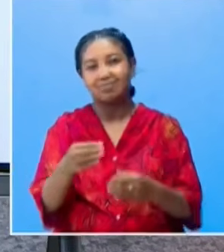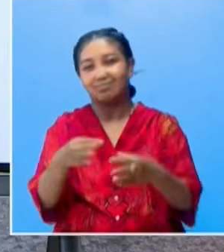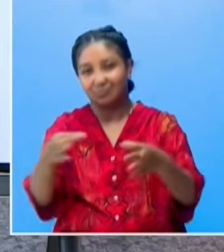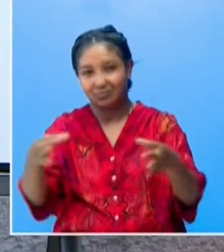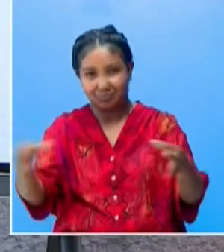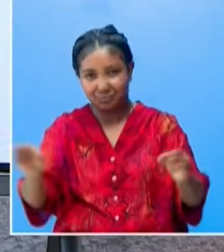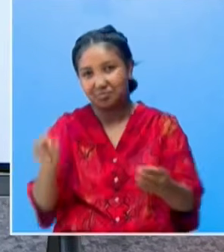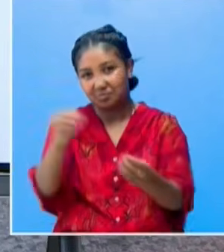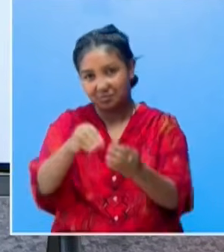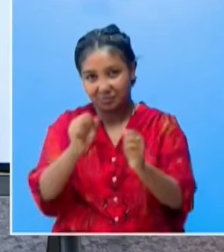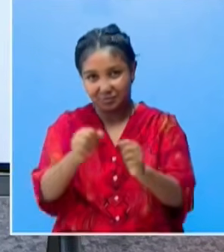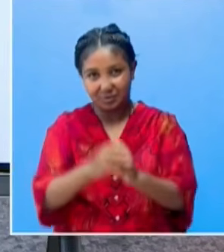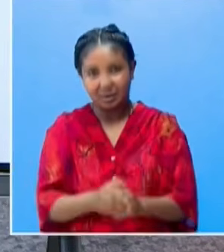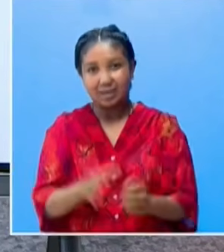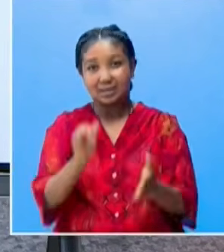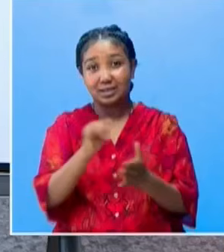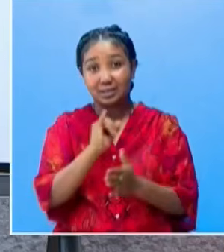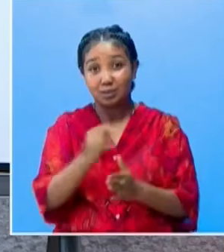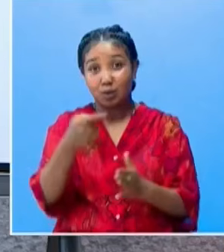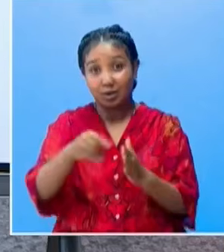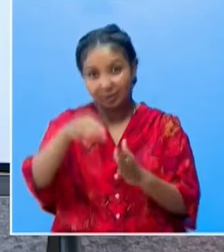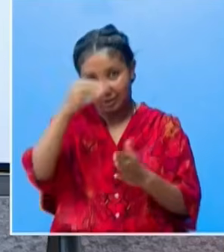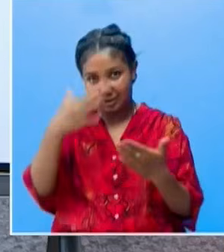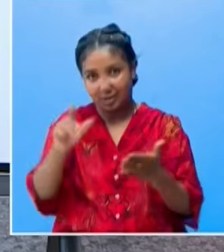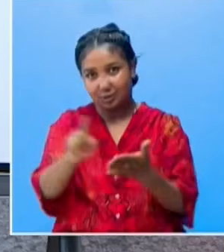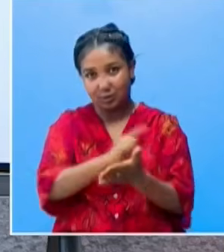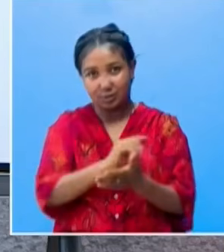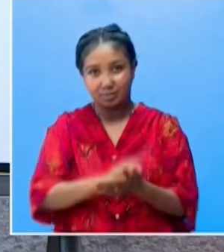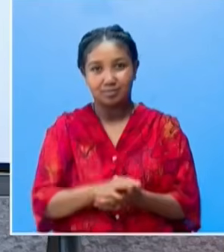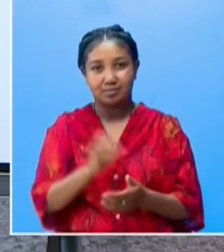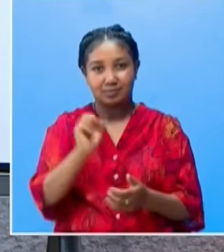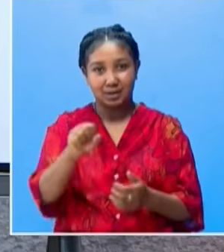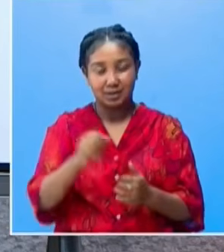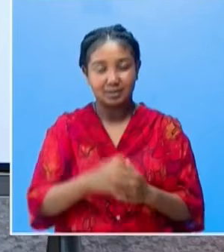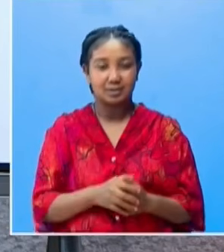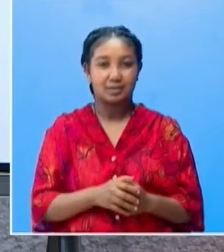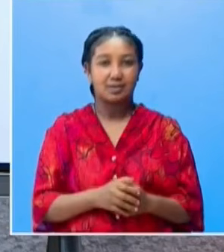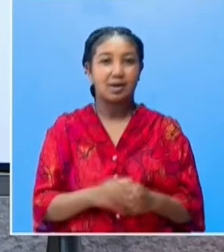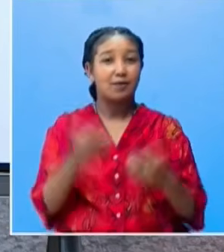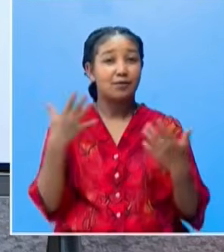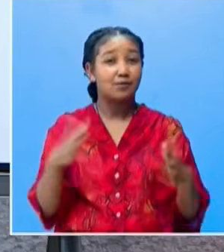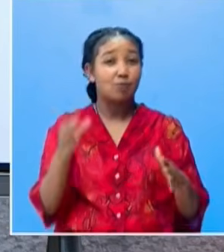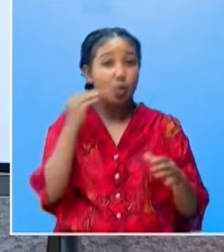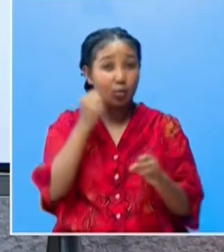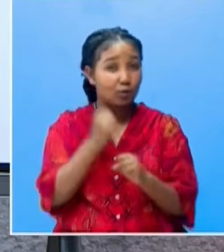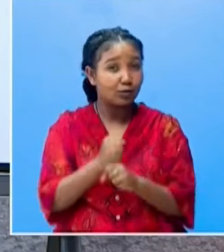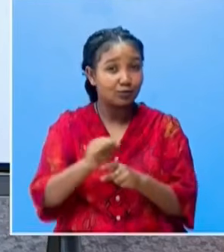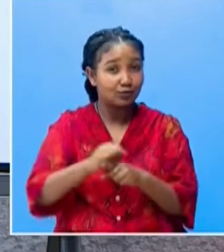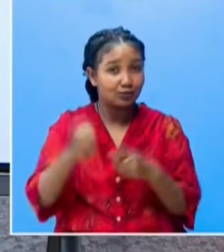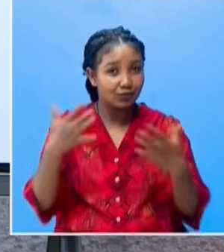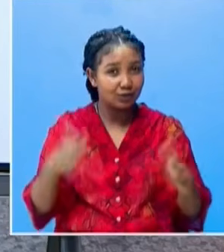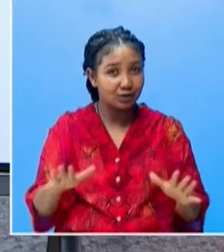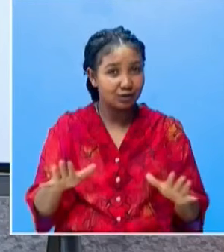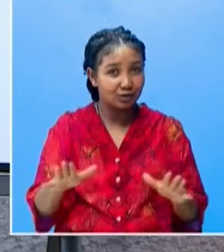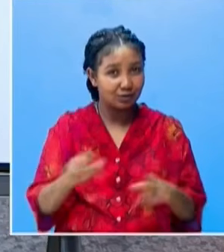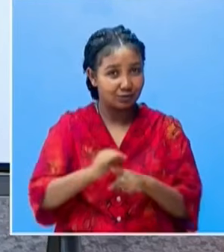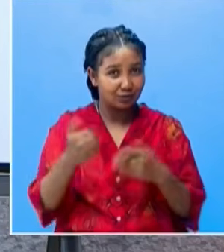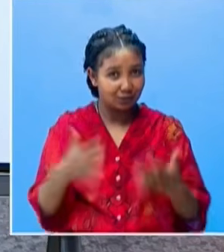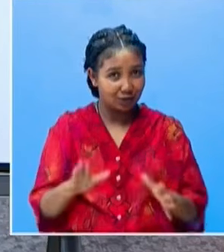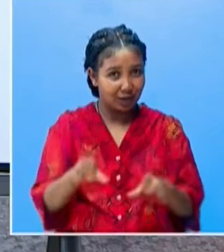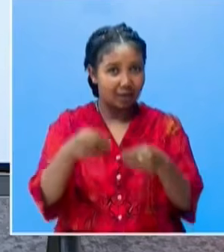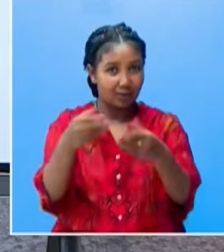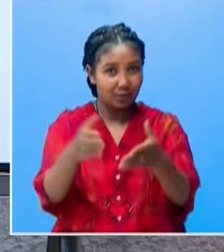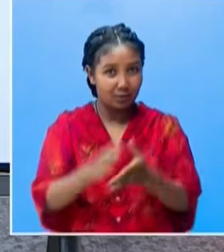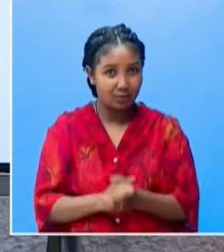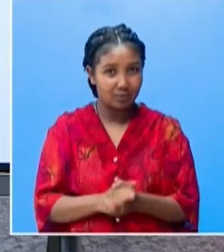your opinion. That is what we have seen last week. Yes? Have you done or have you practiced with the exercise that I gave